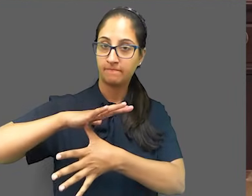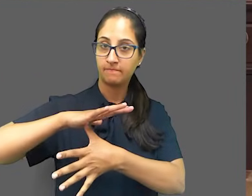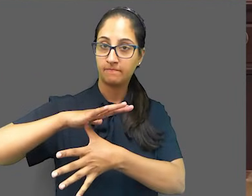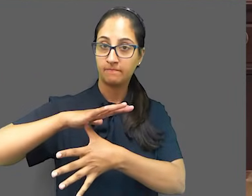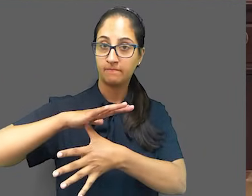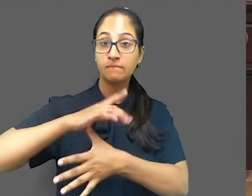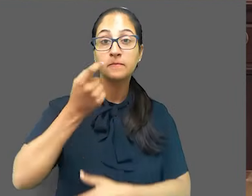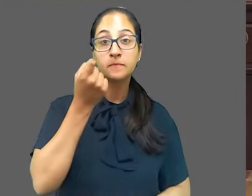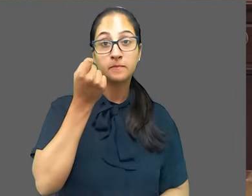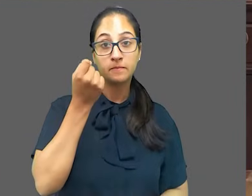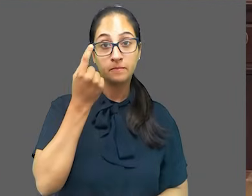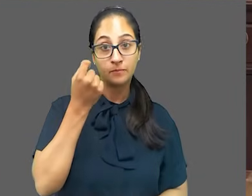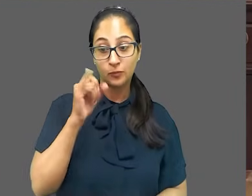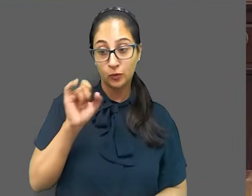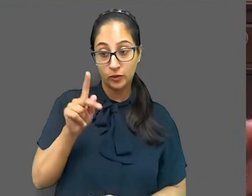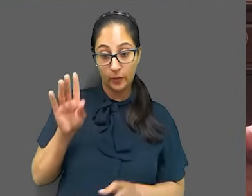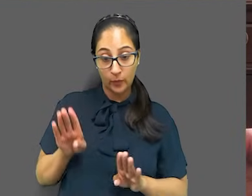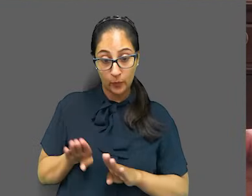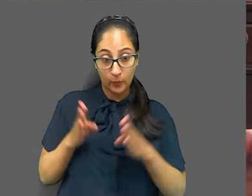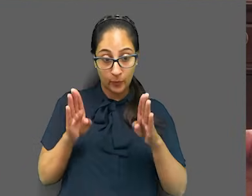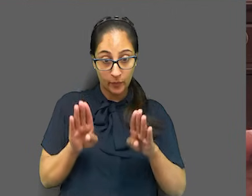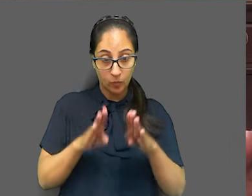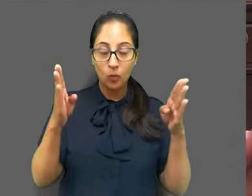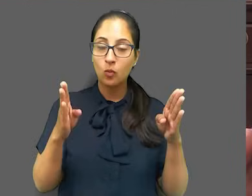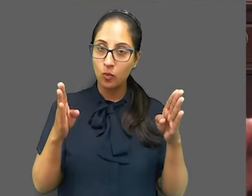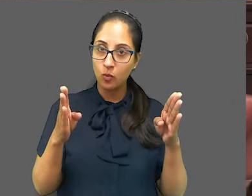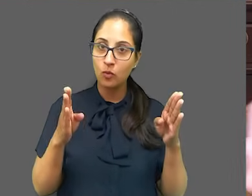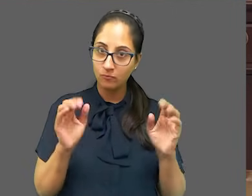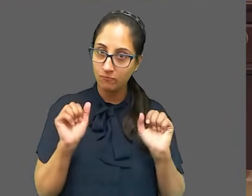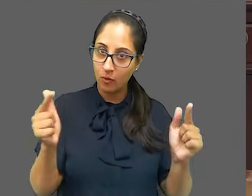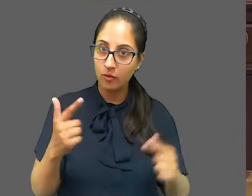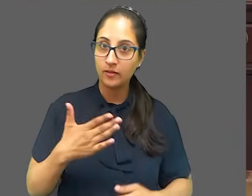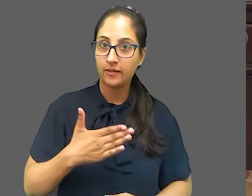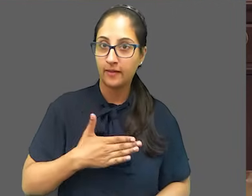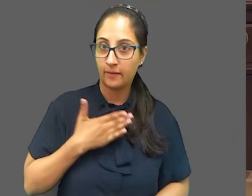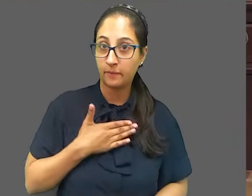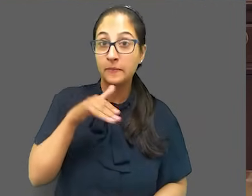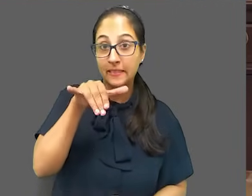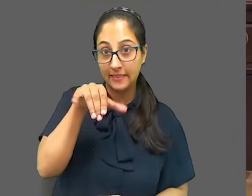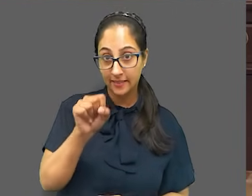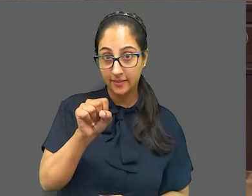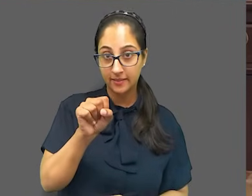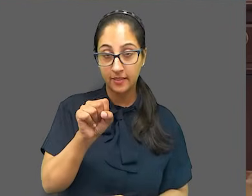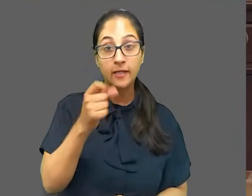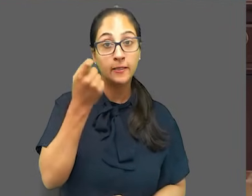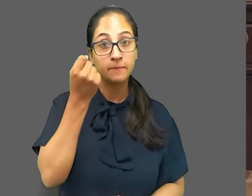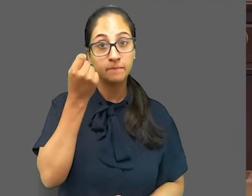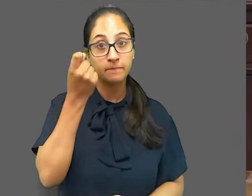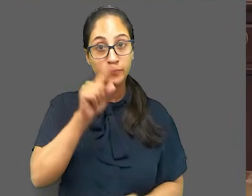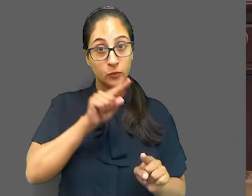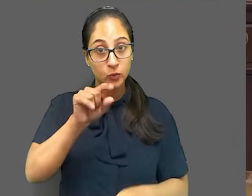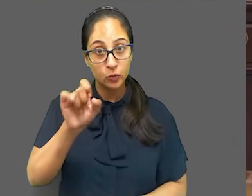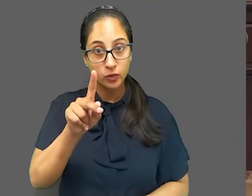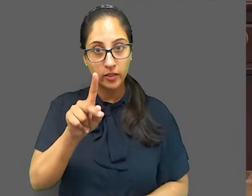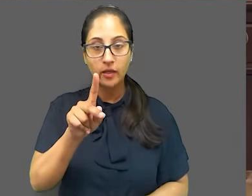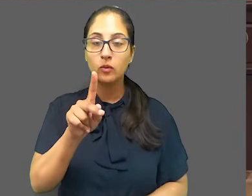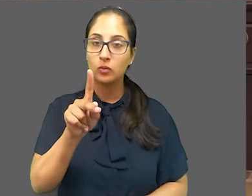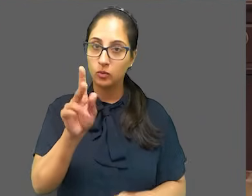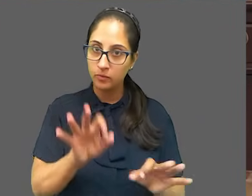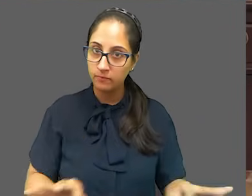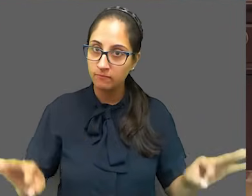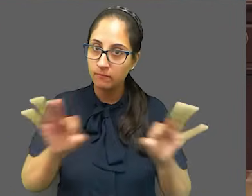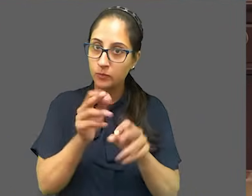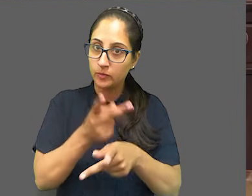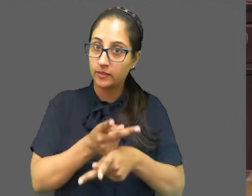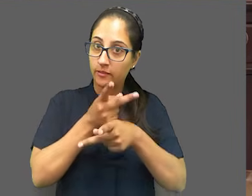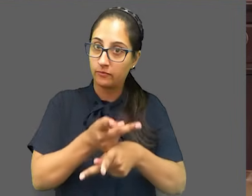has served as a source of great joy for all of us, but please take every precaution when attending,